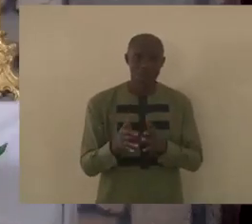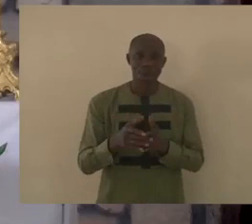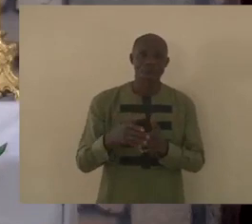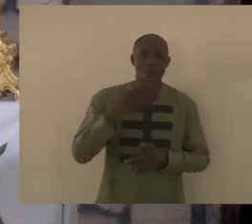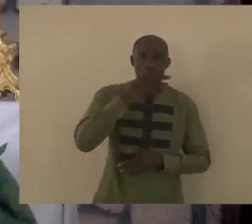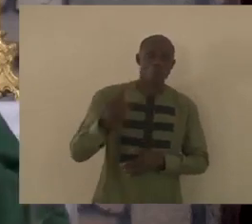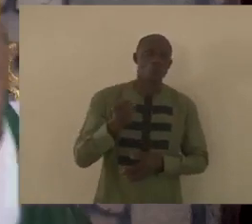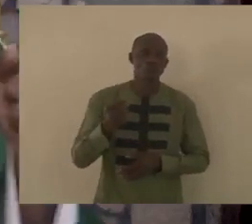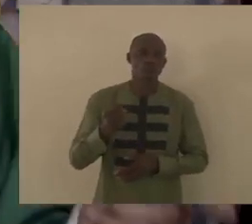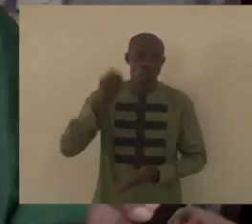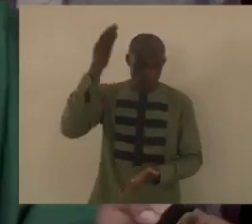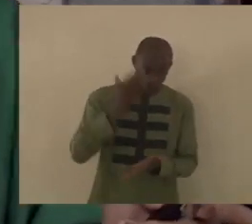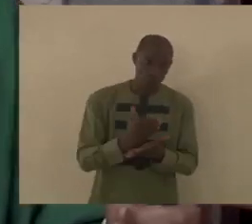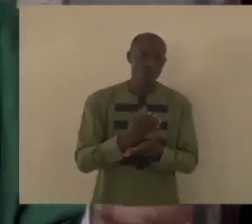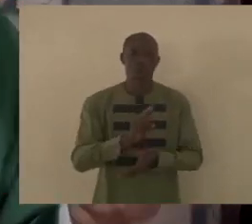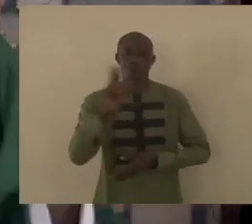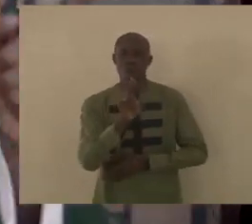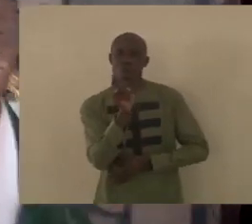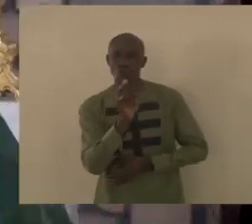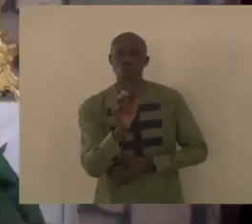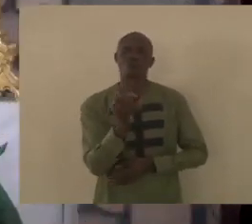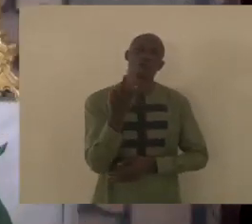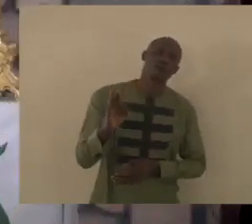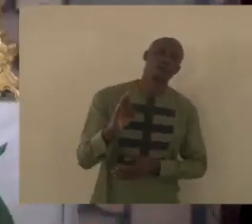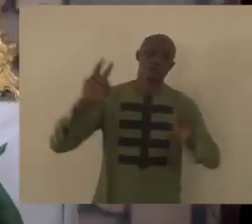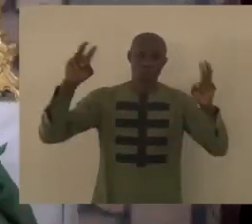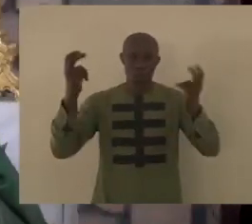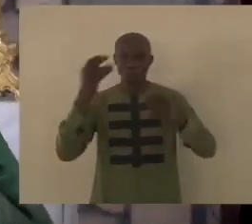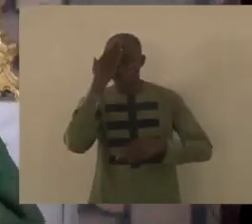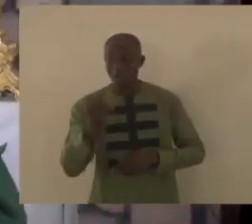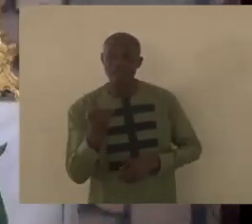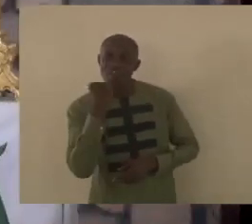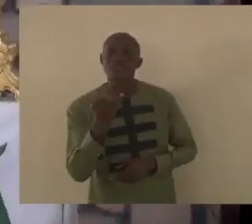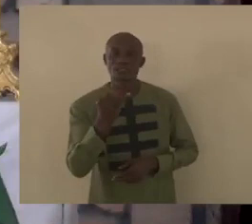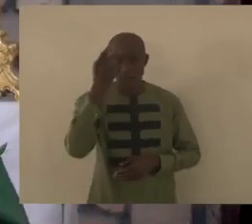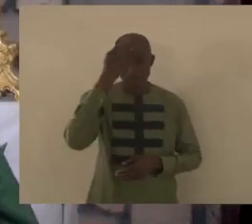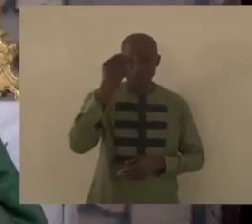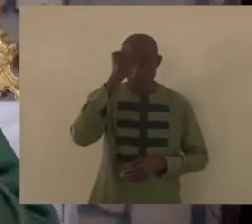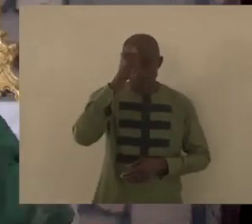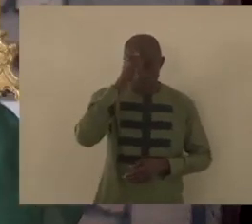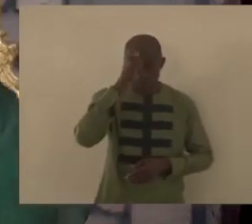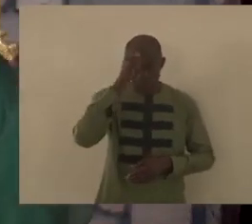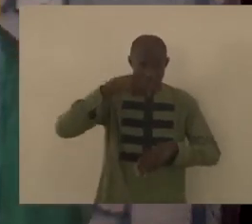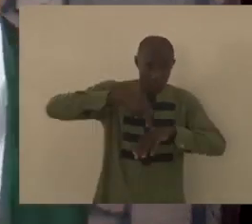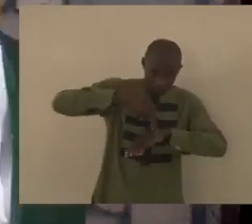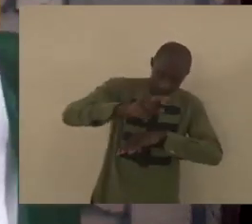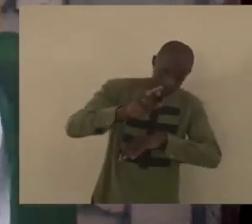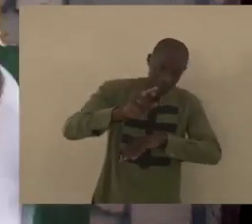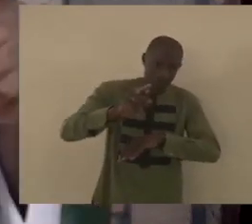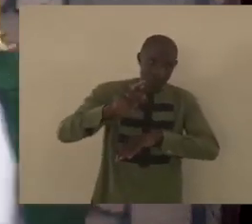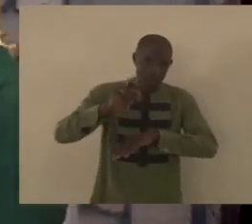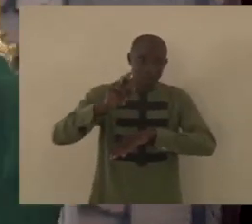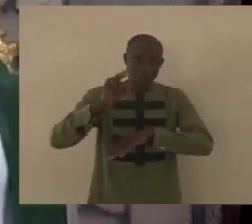If Jesus was prohibiting the use of the title, why is St. Paul referring, first of all,